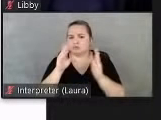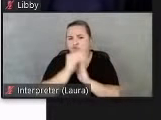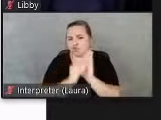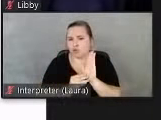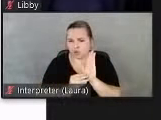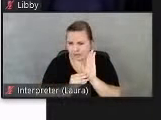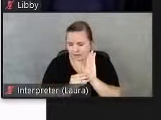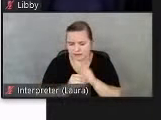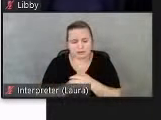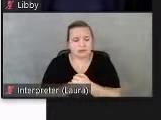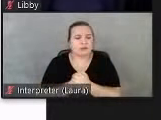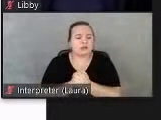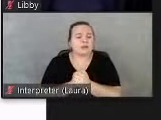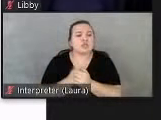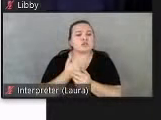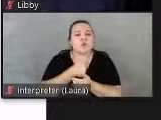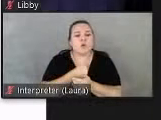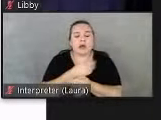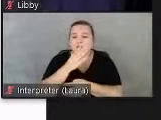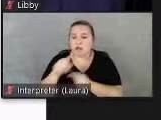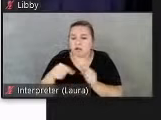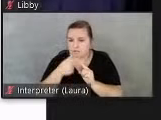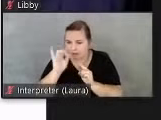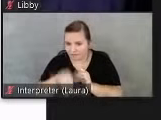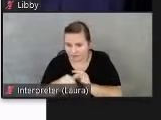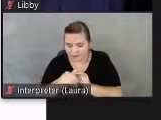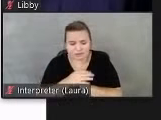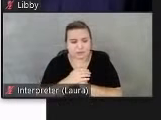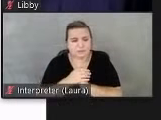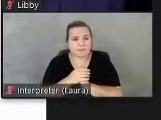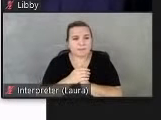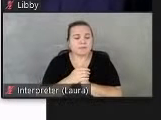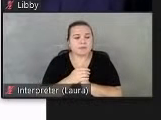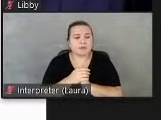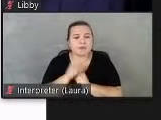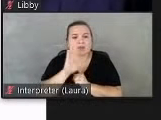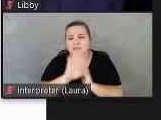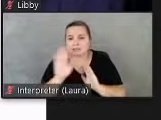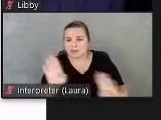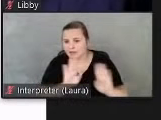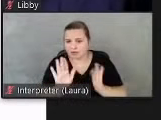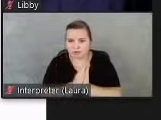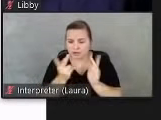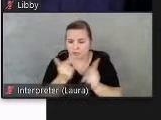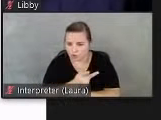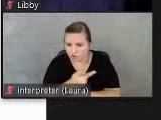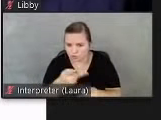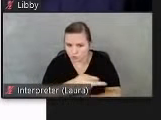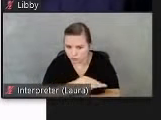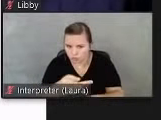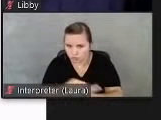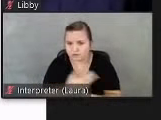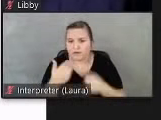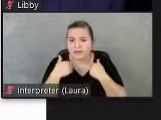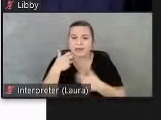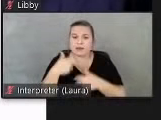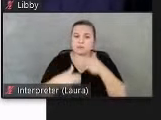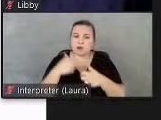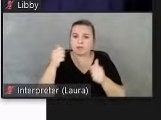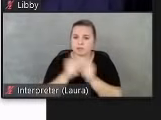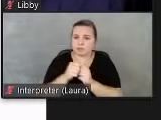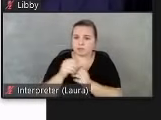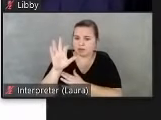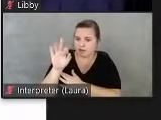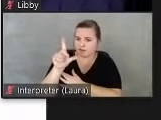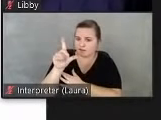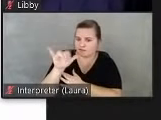this. So I talk about this is, and his behaviors were getting worse. He had a problem with flies. If a fly came